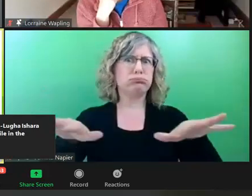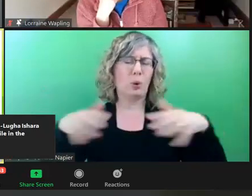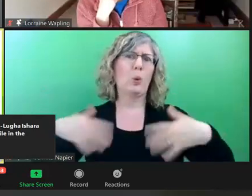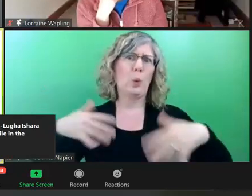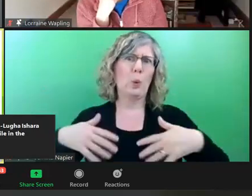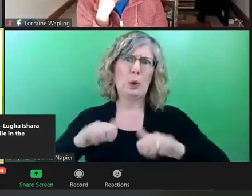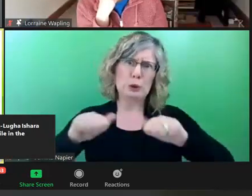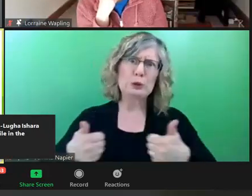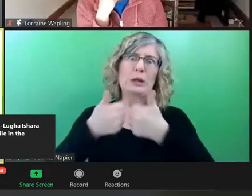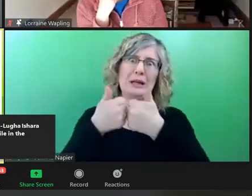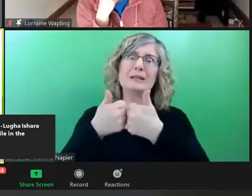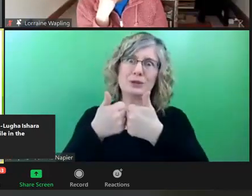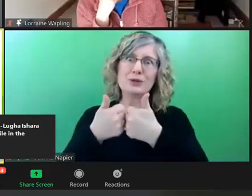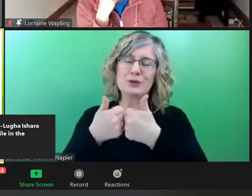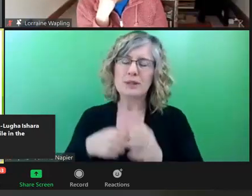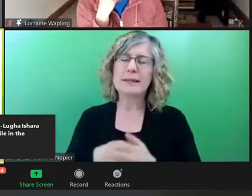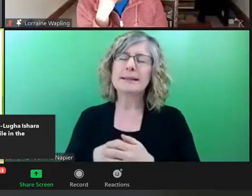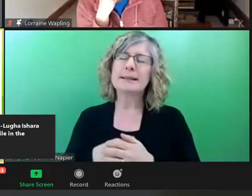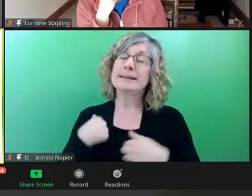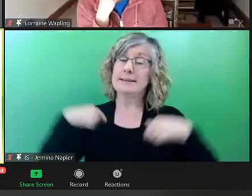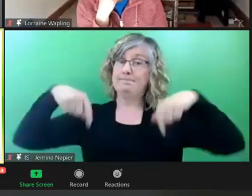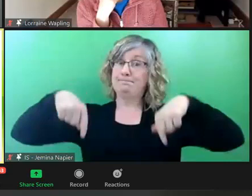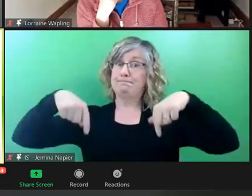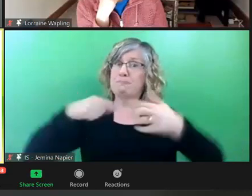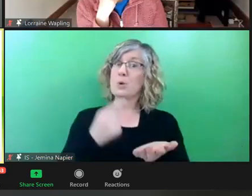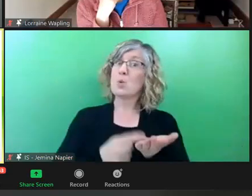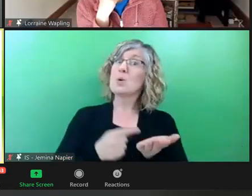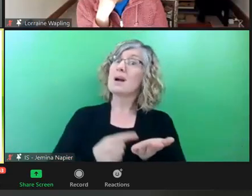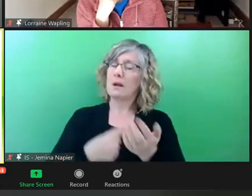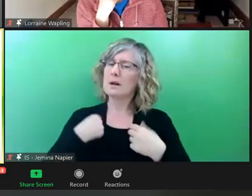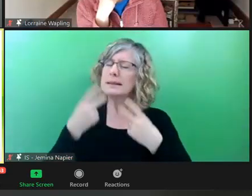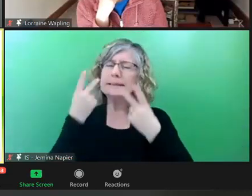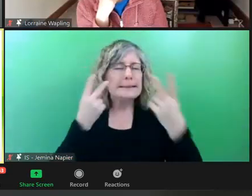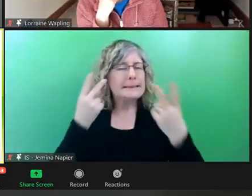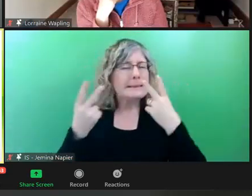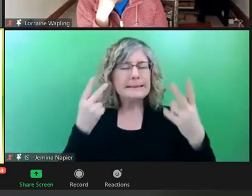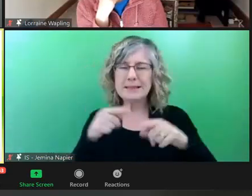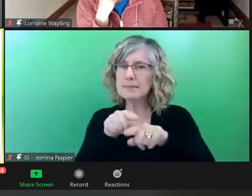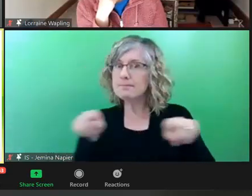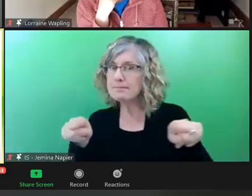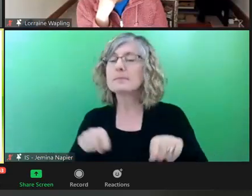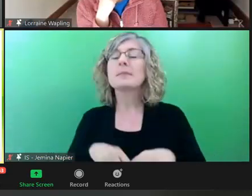For children, what I noticed here is that for children who had been using